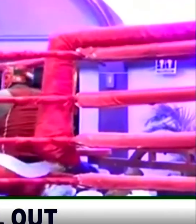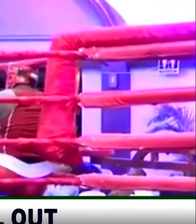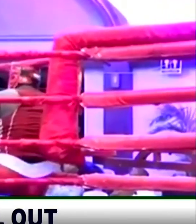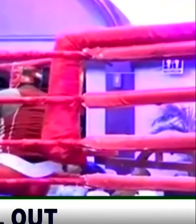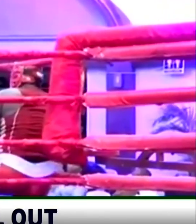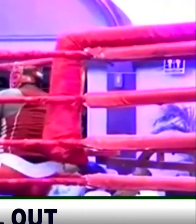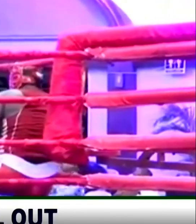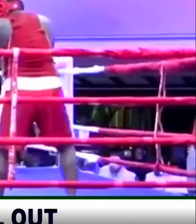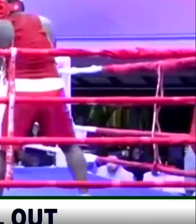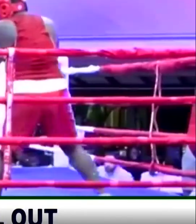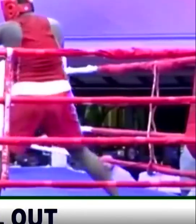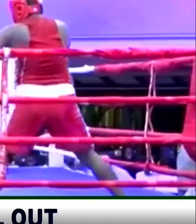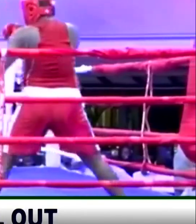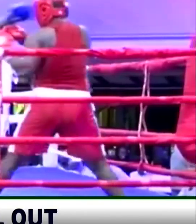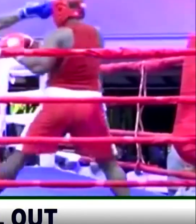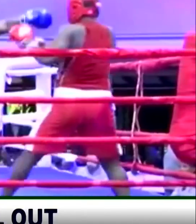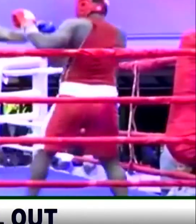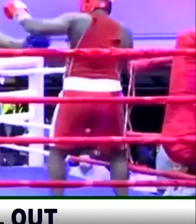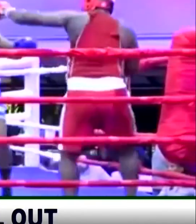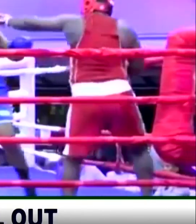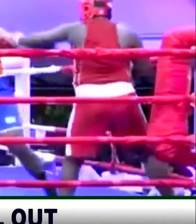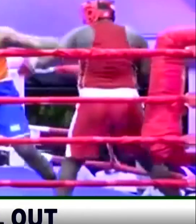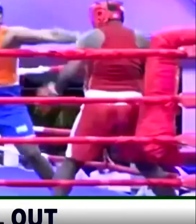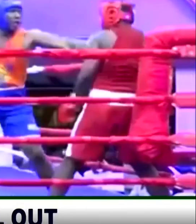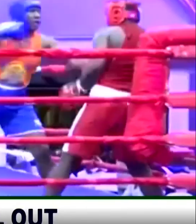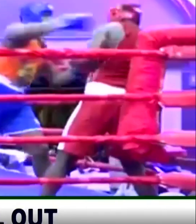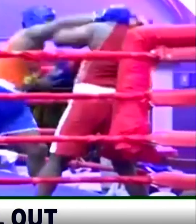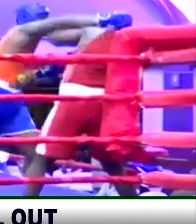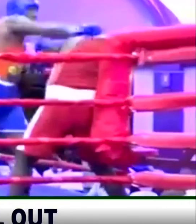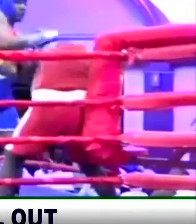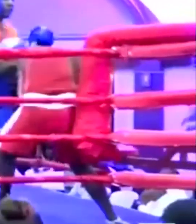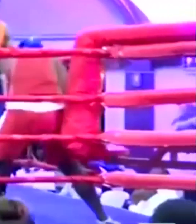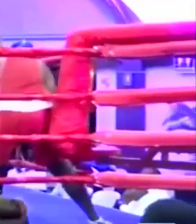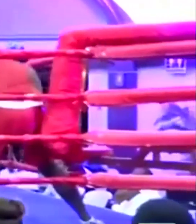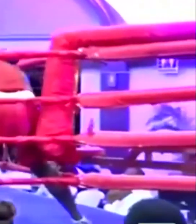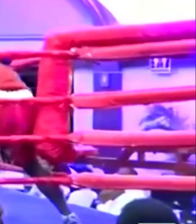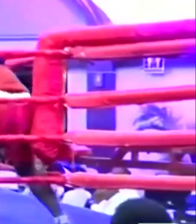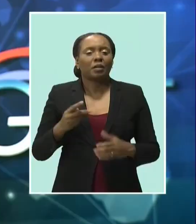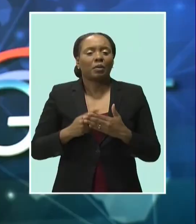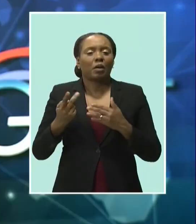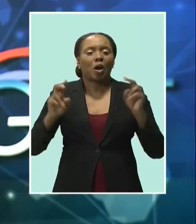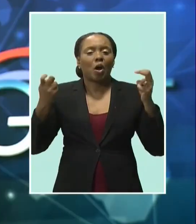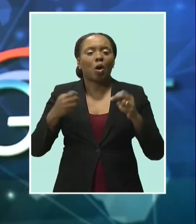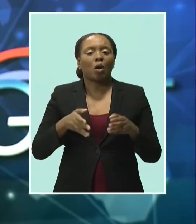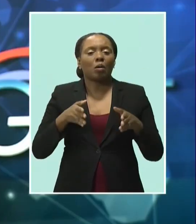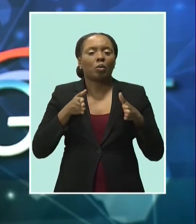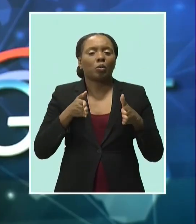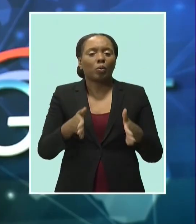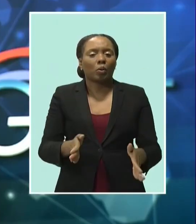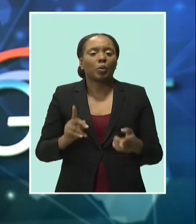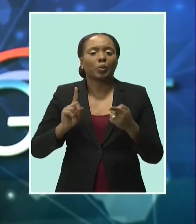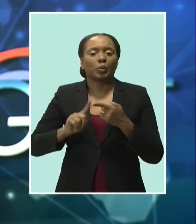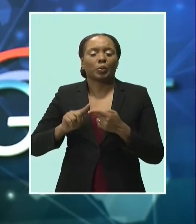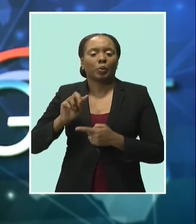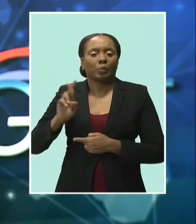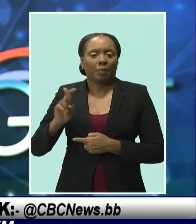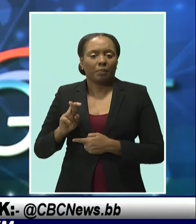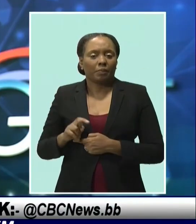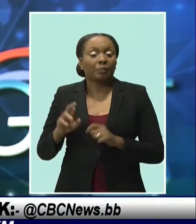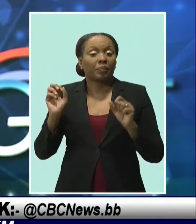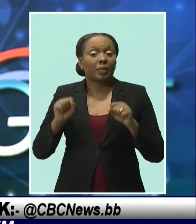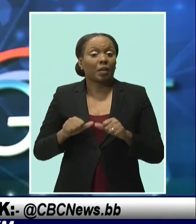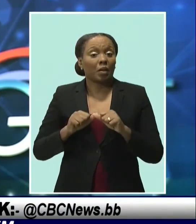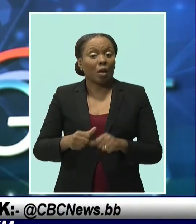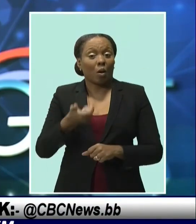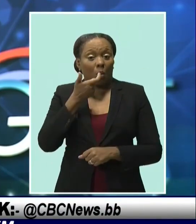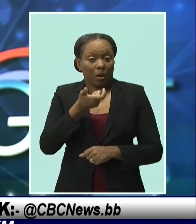p.m., and on Saturdays, 2 p.m. to 6 p.m. Remember that you can continue following TV8